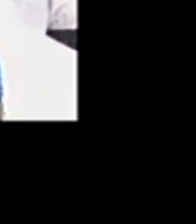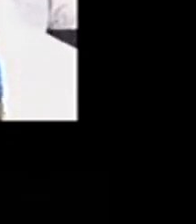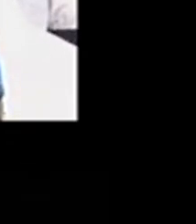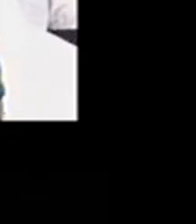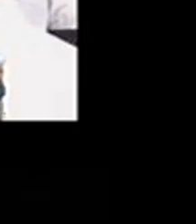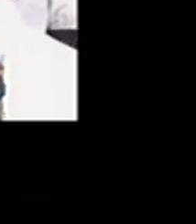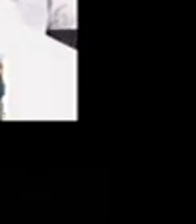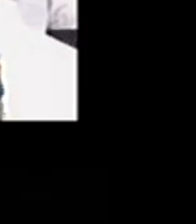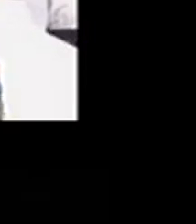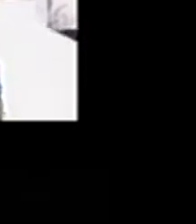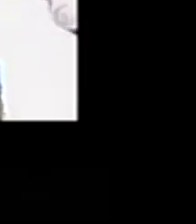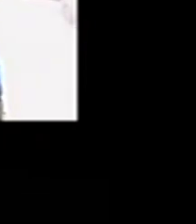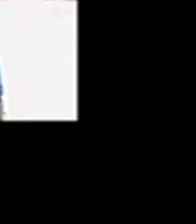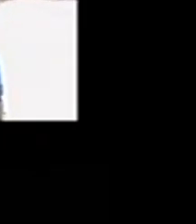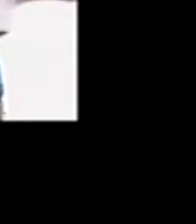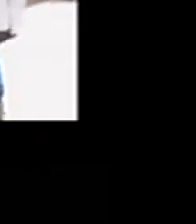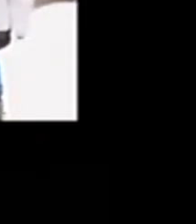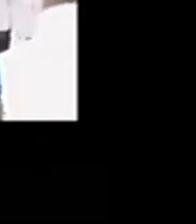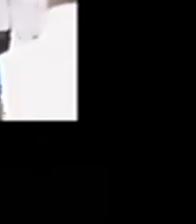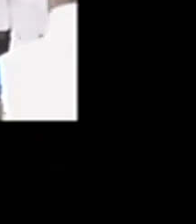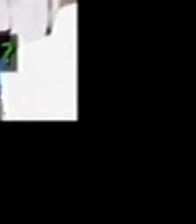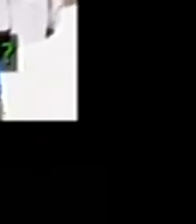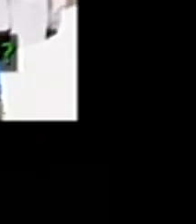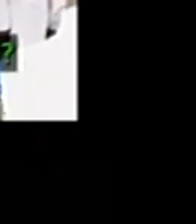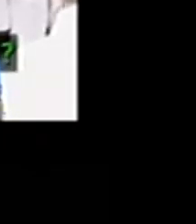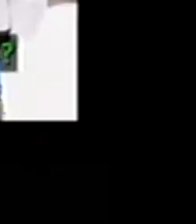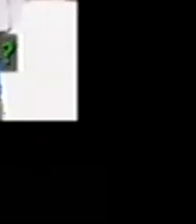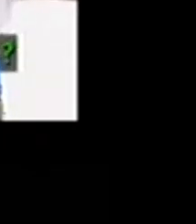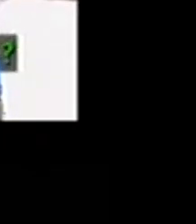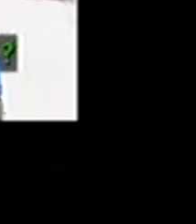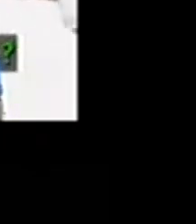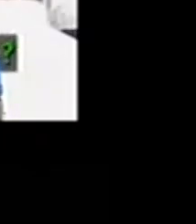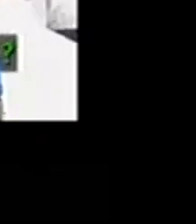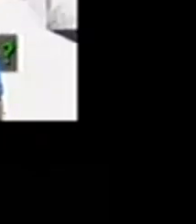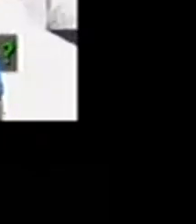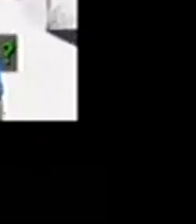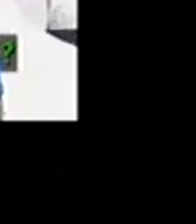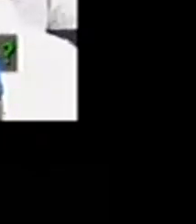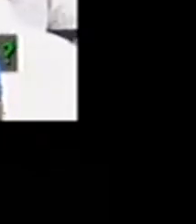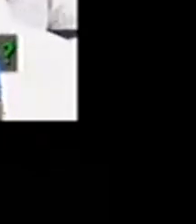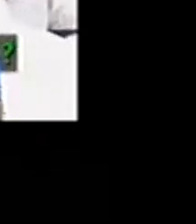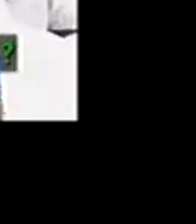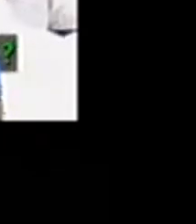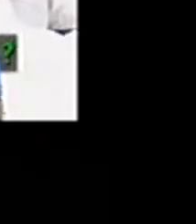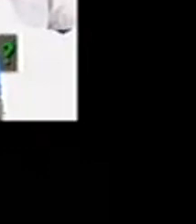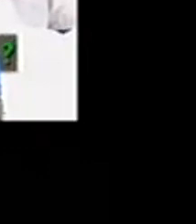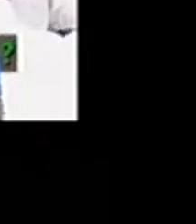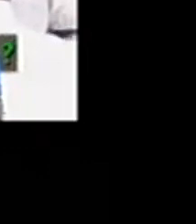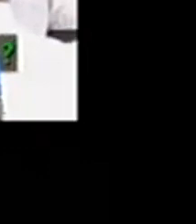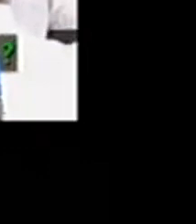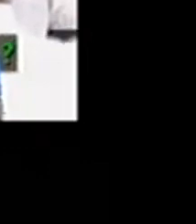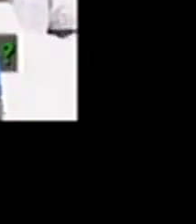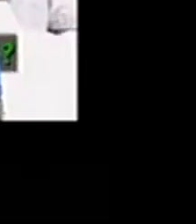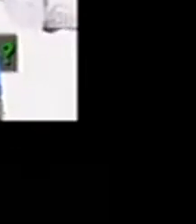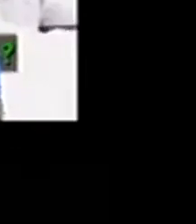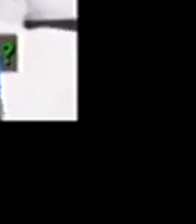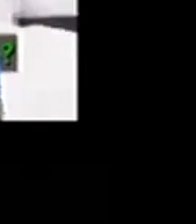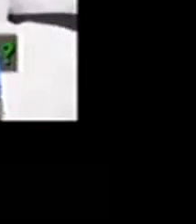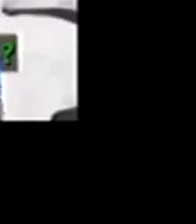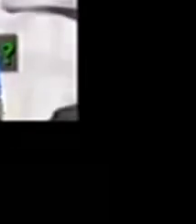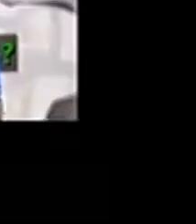the Lord. Could this be the moment all would injustice many conceal?